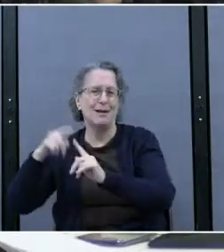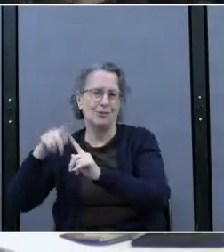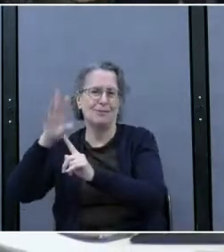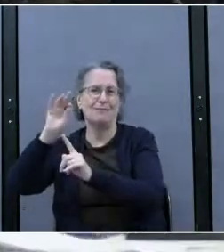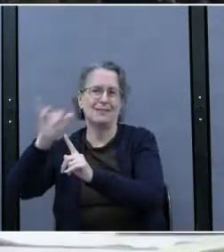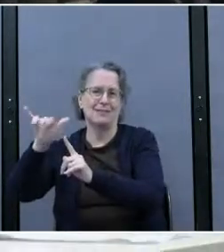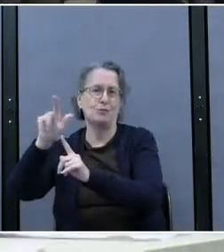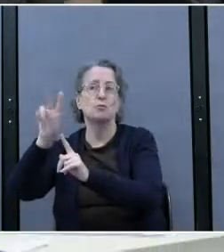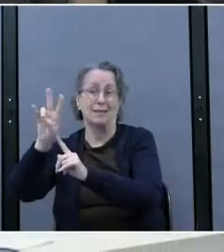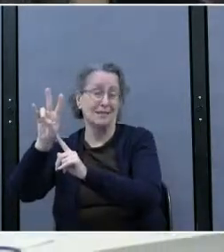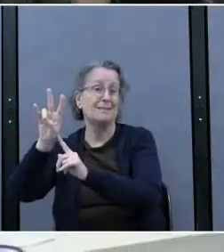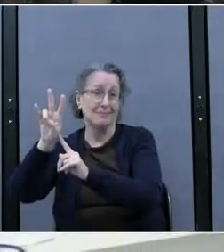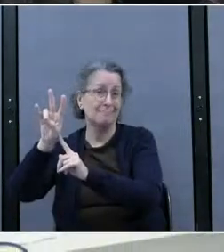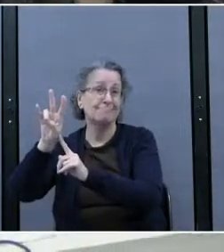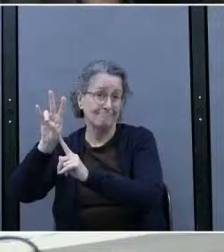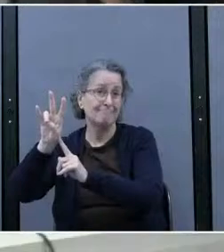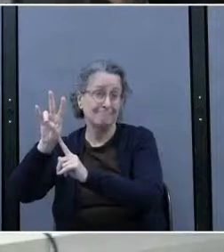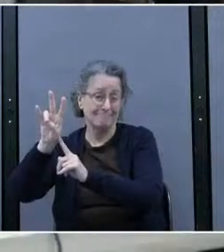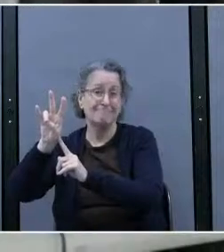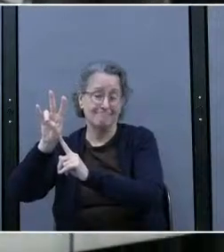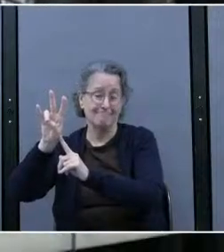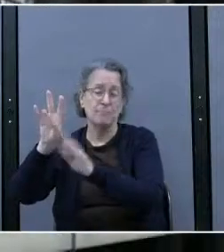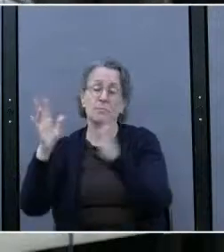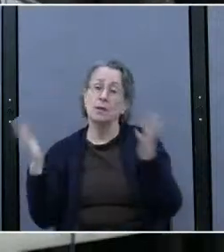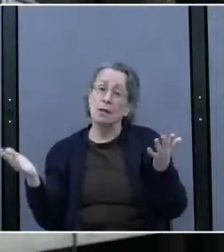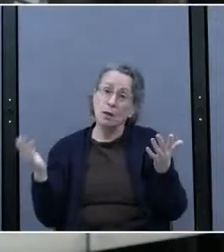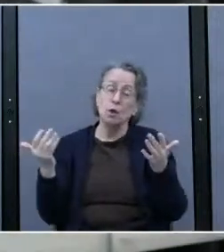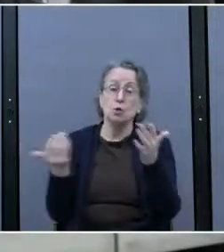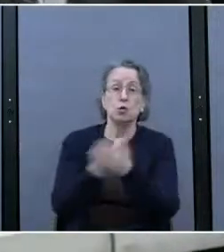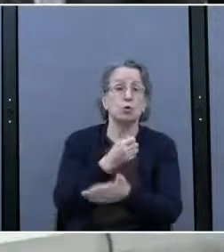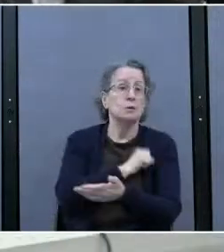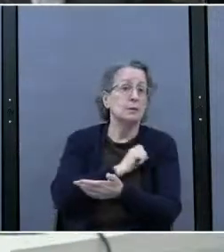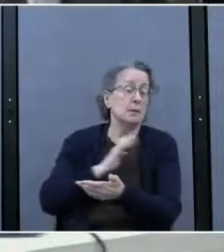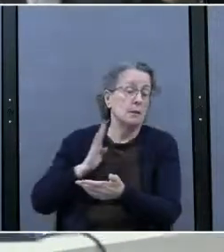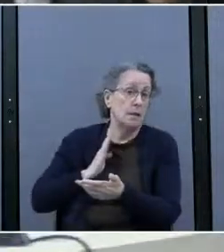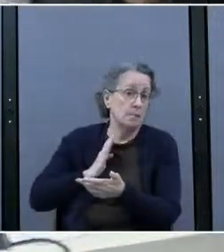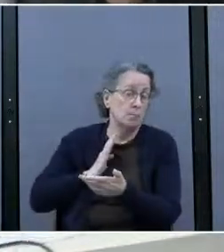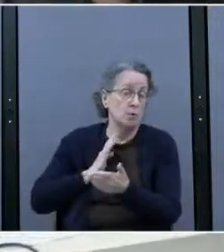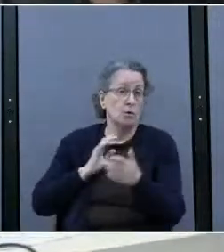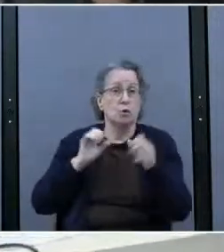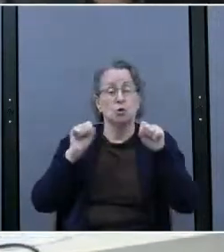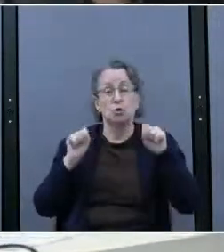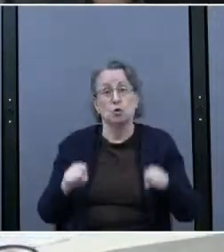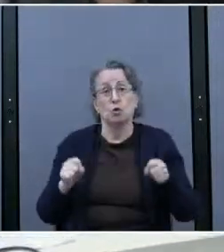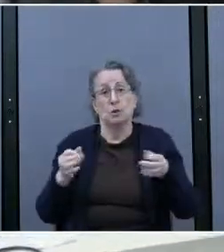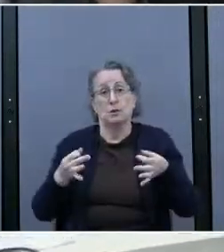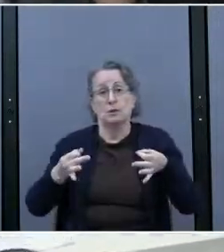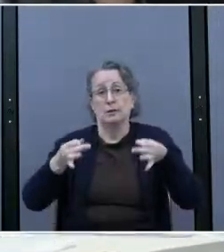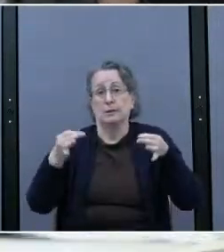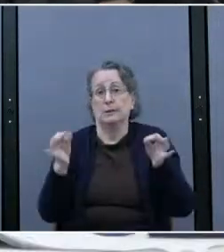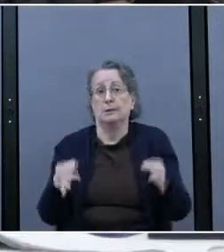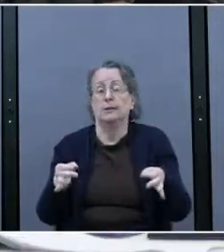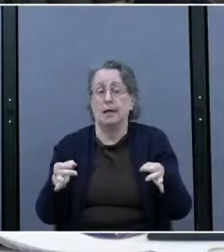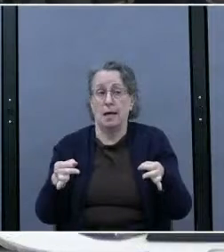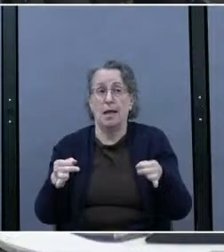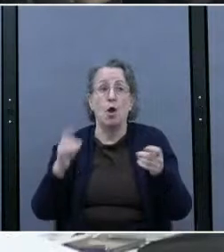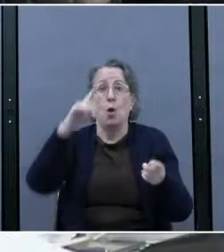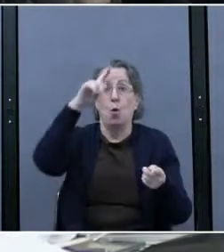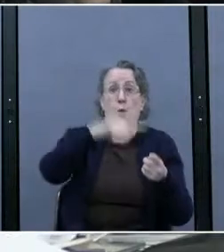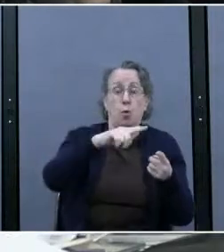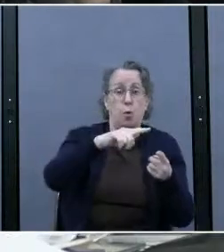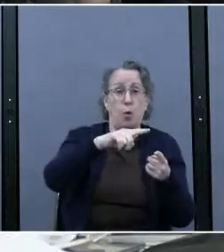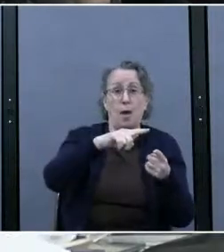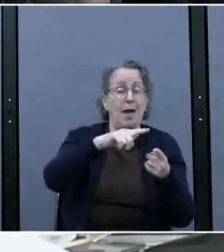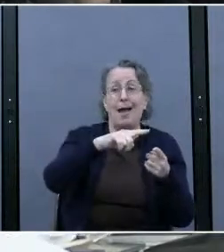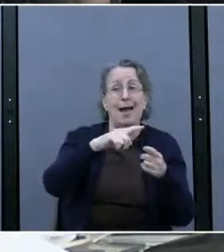next select board could opt to increase back up to the level that it was reduced from or